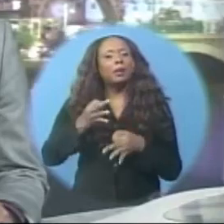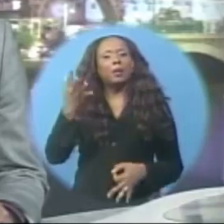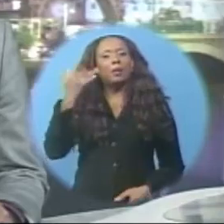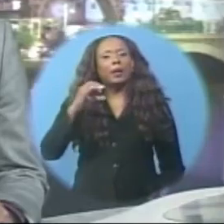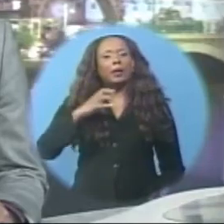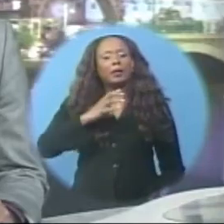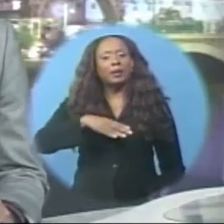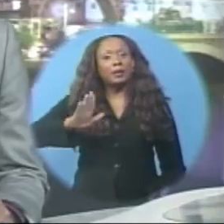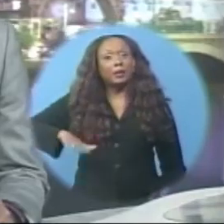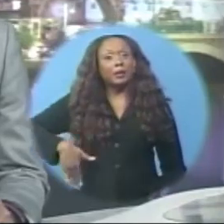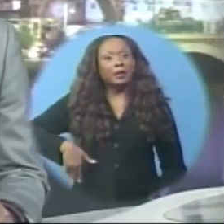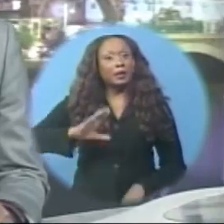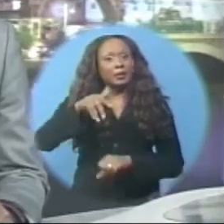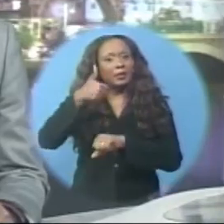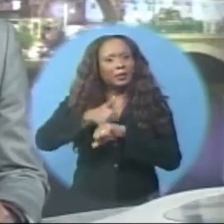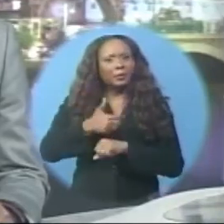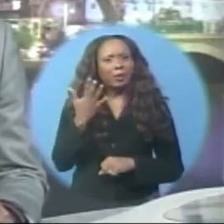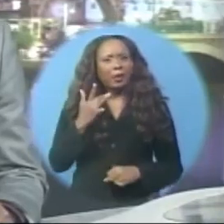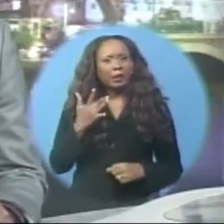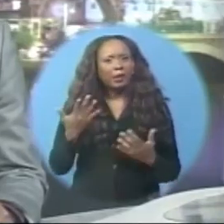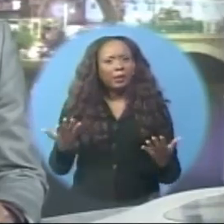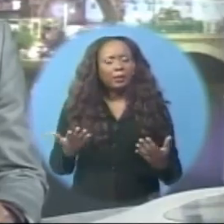the commission is not yet functioning.